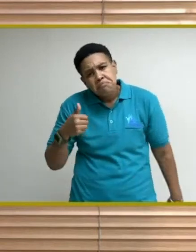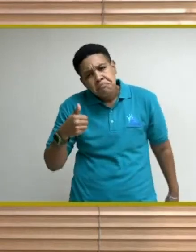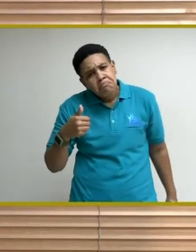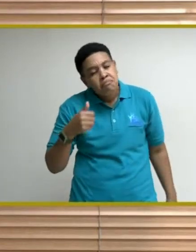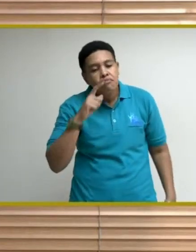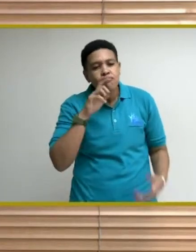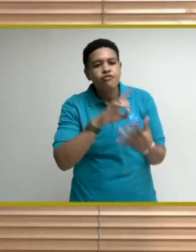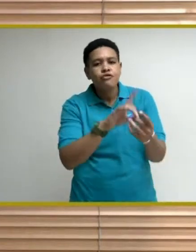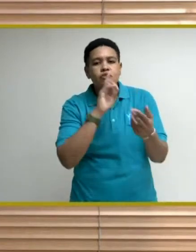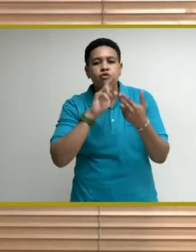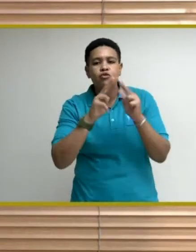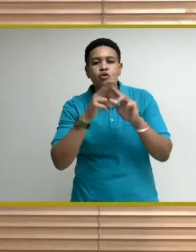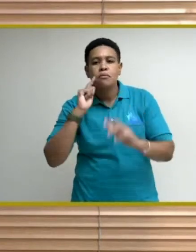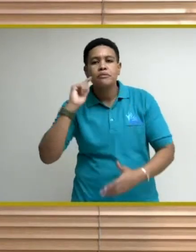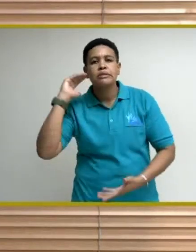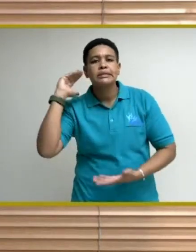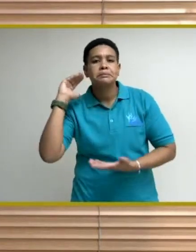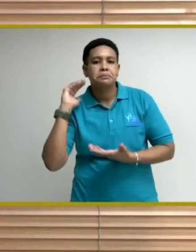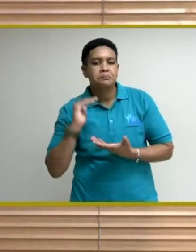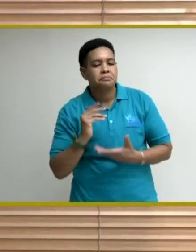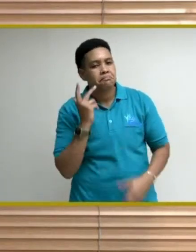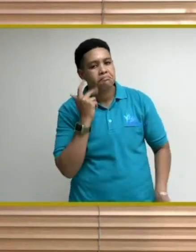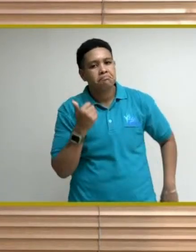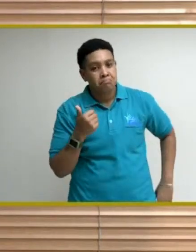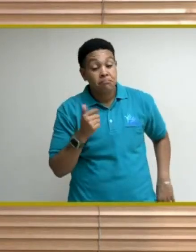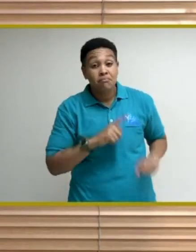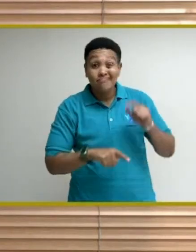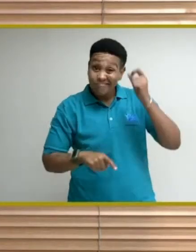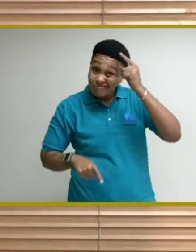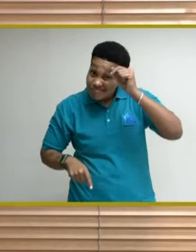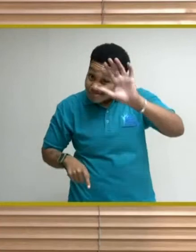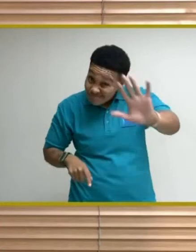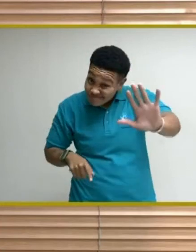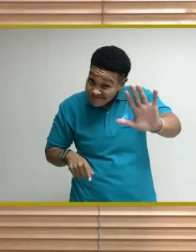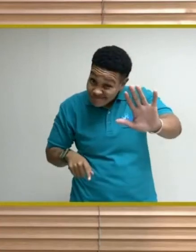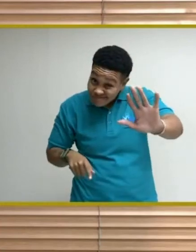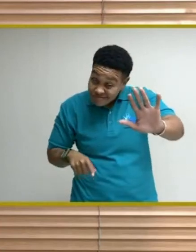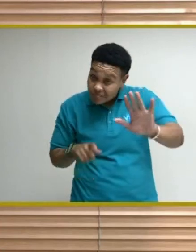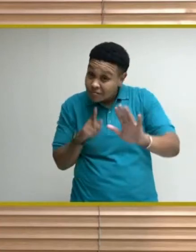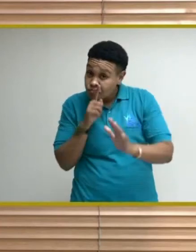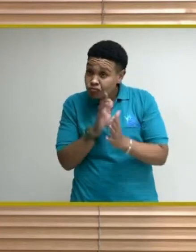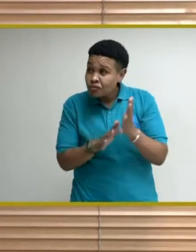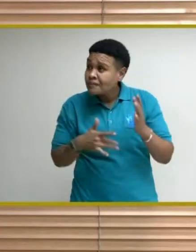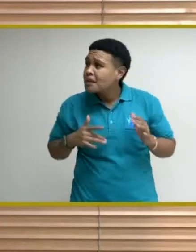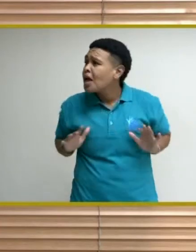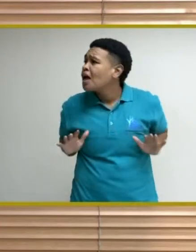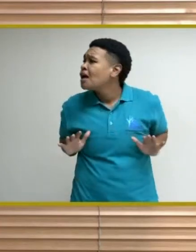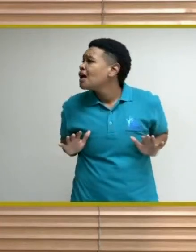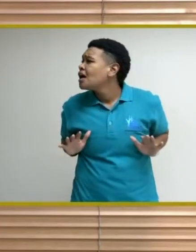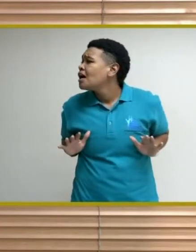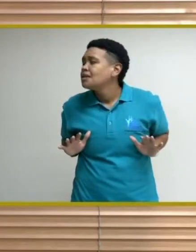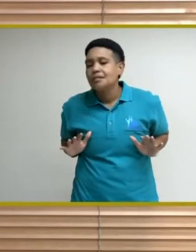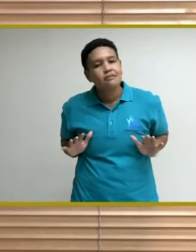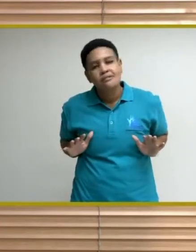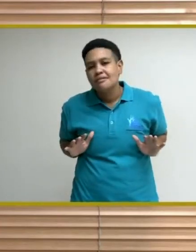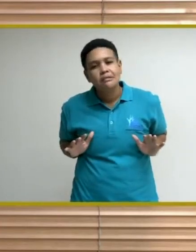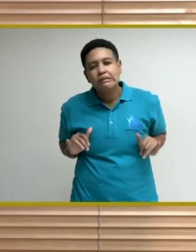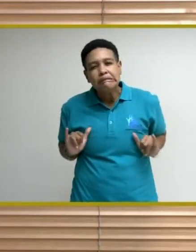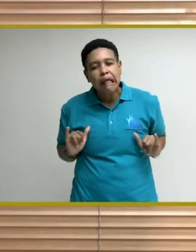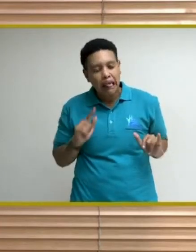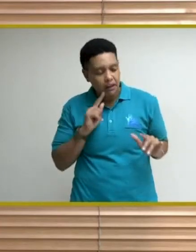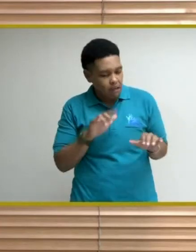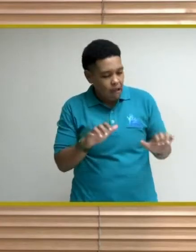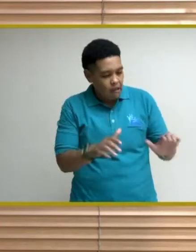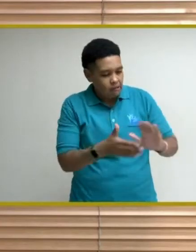of the numbers coming down. However, clearly we can't afford to be complacent because we are still in an